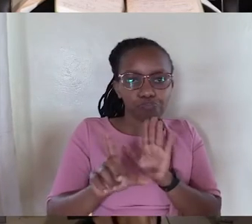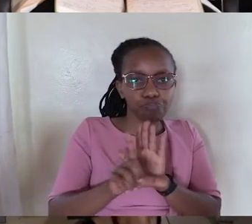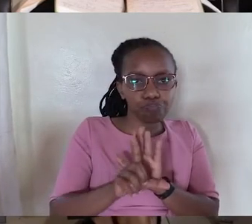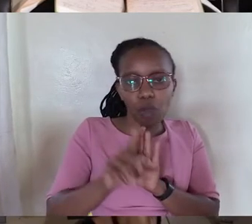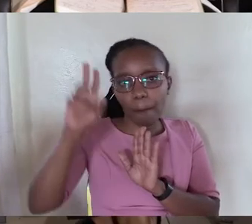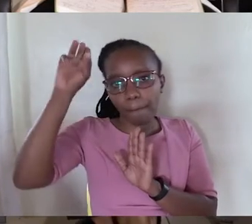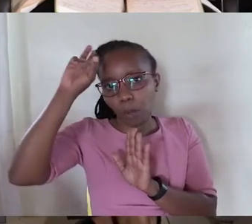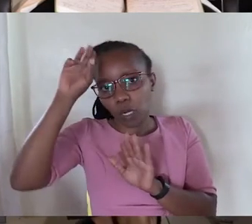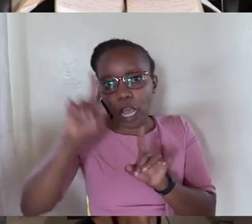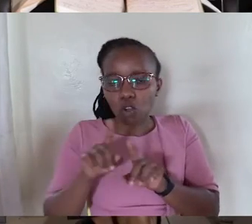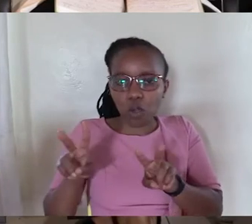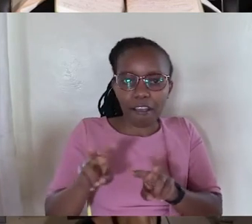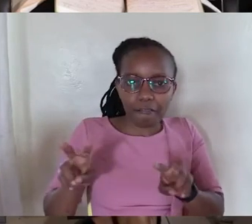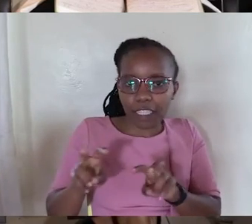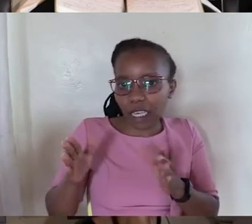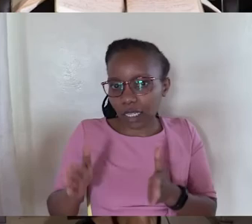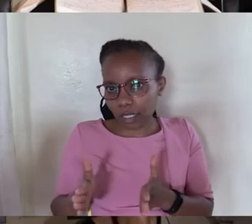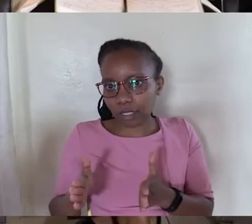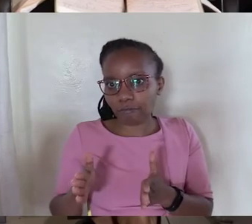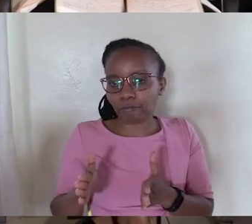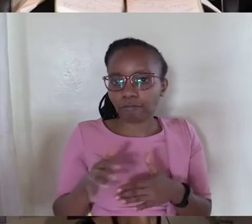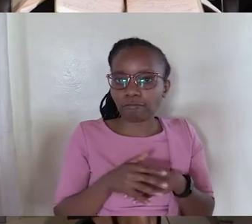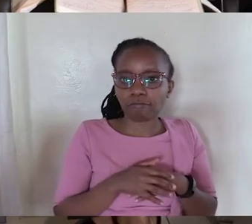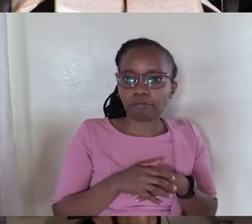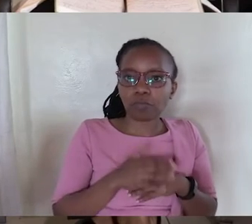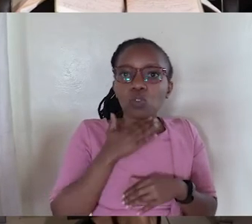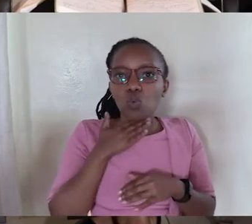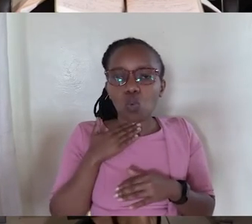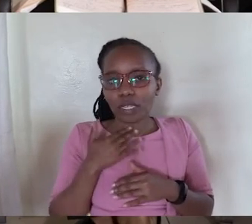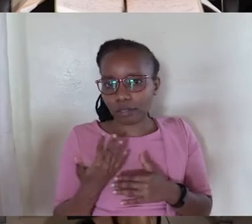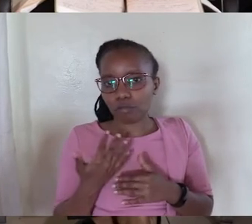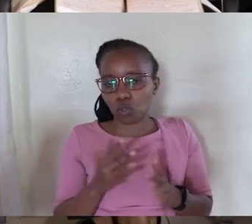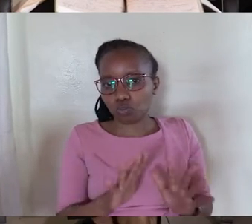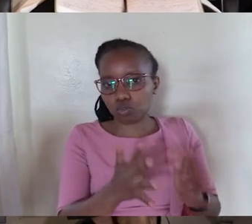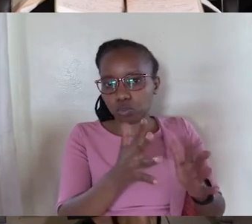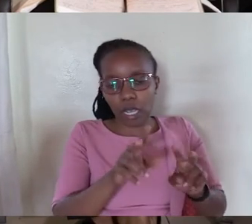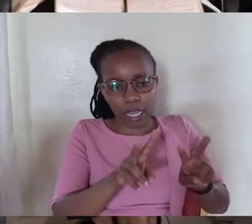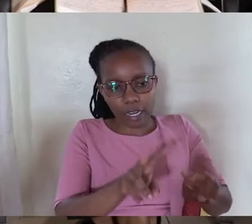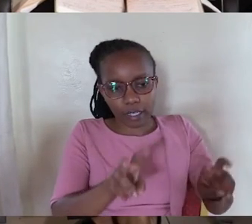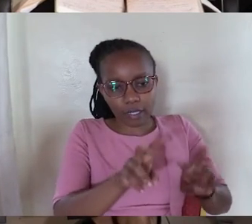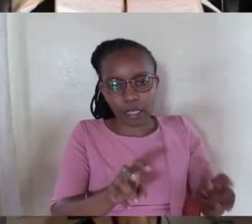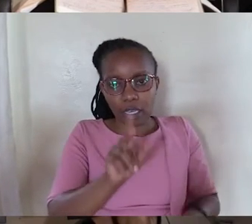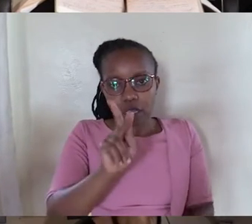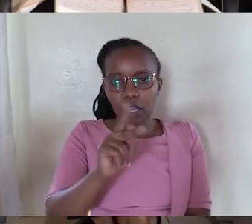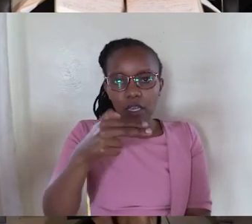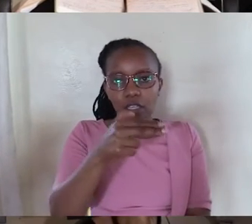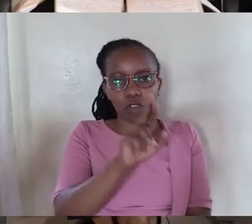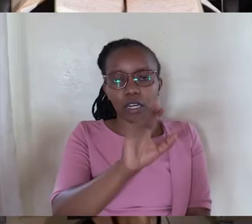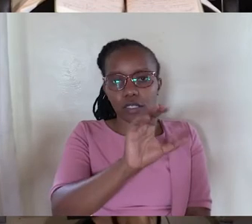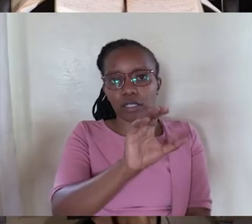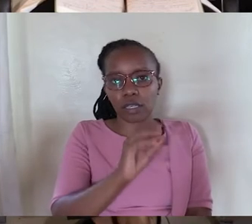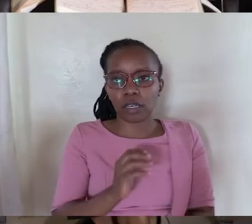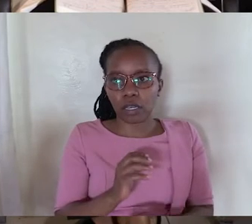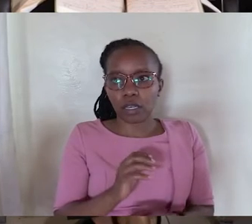officers, as well as our investigators. And I want to allude to the findings by KHRC